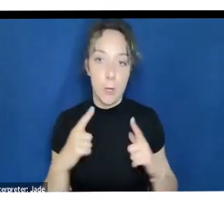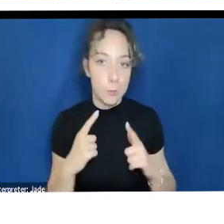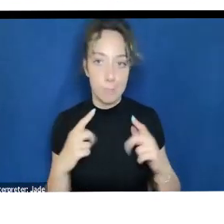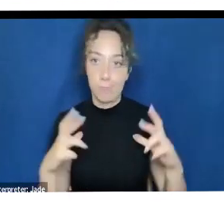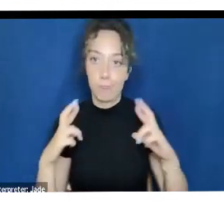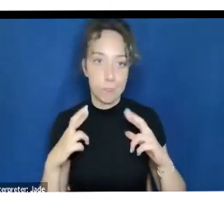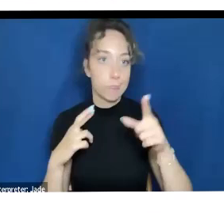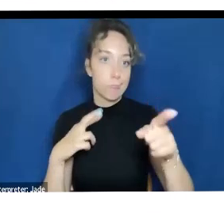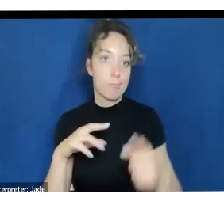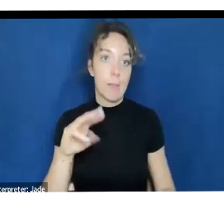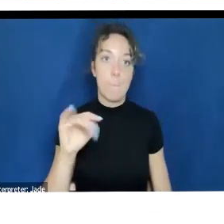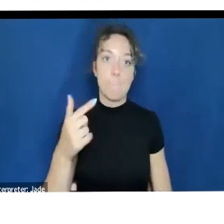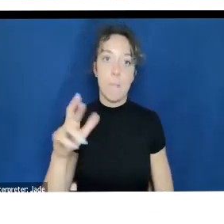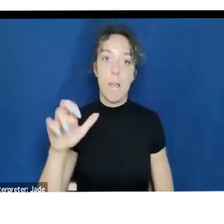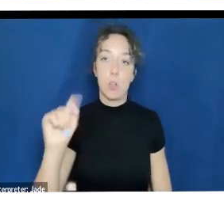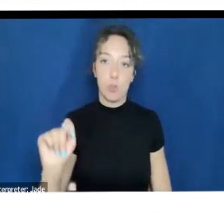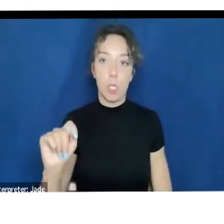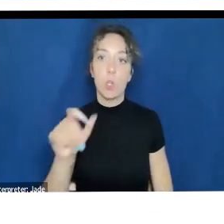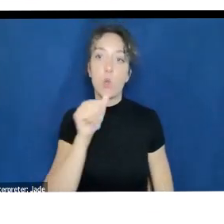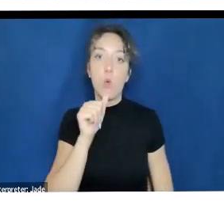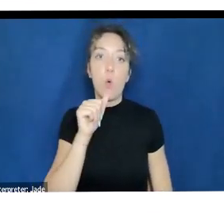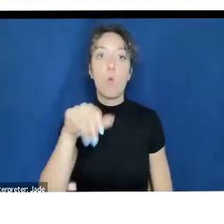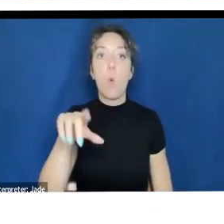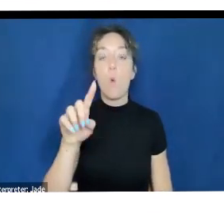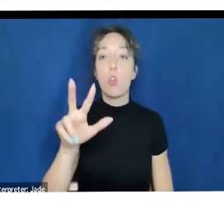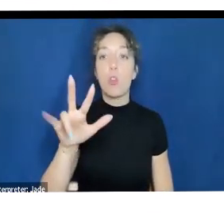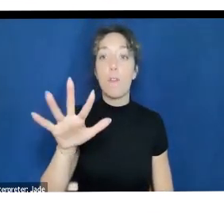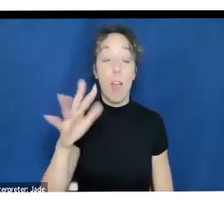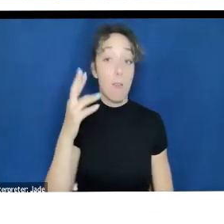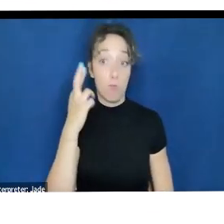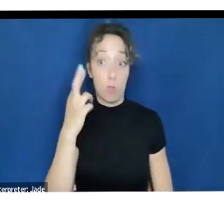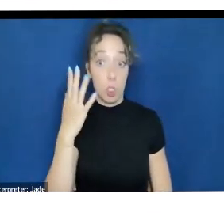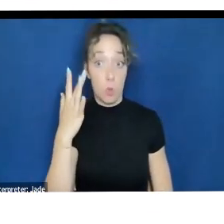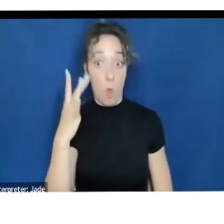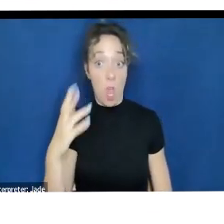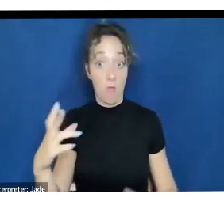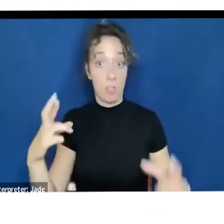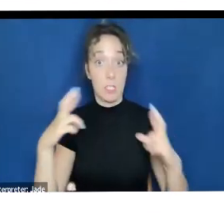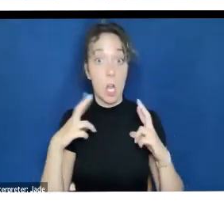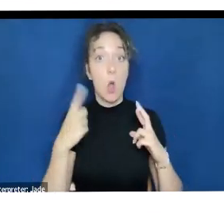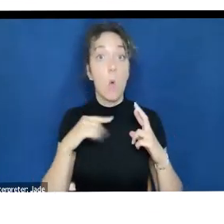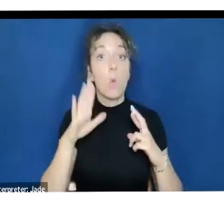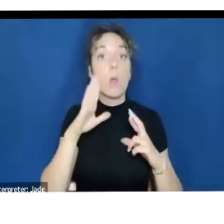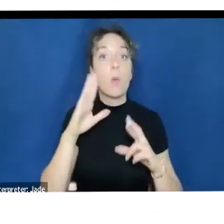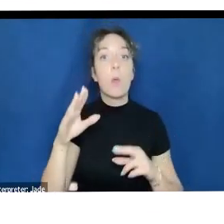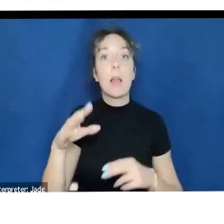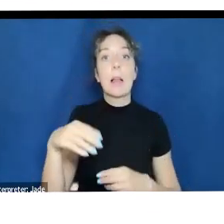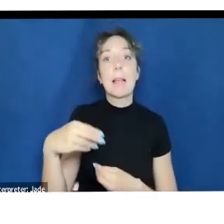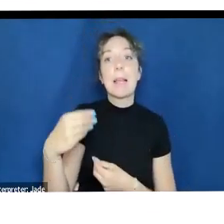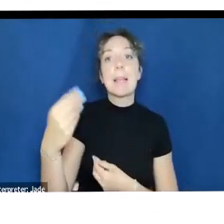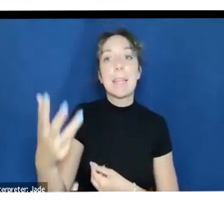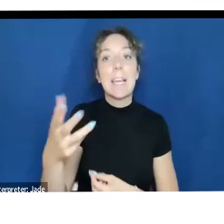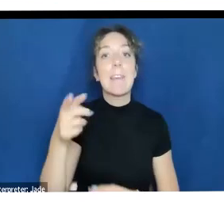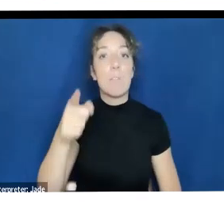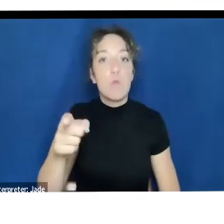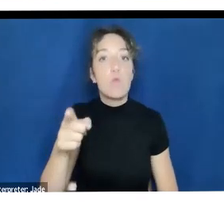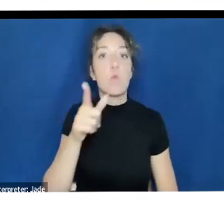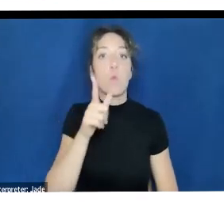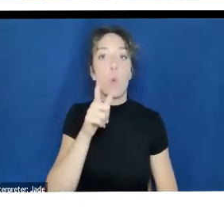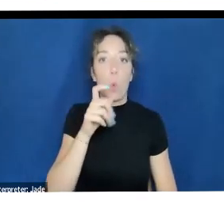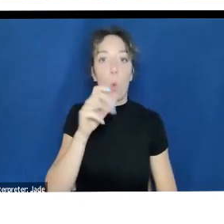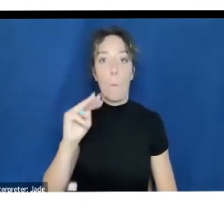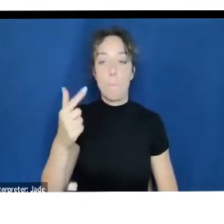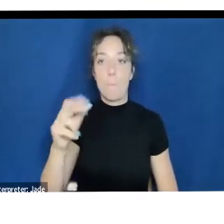135. The reason being is we will start to give you all who the migrant students are versus you having to give them to